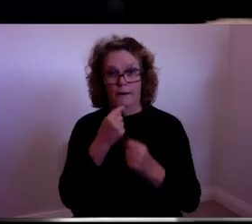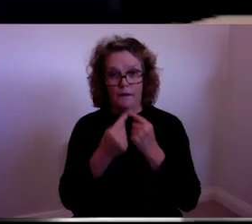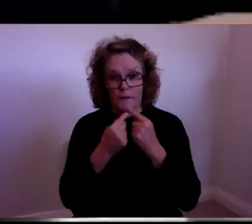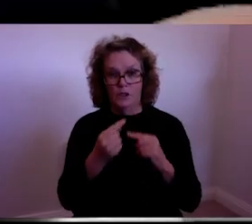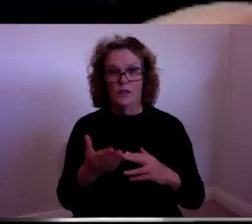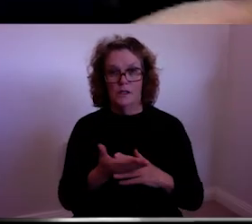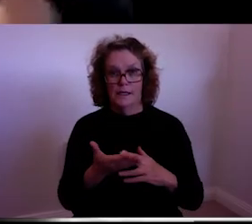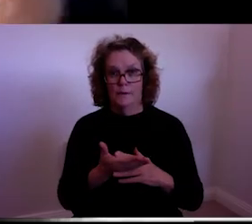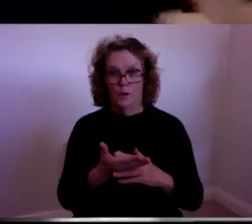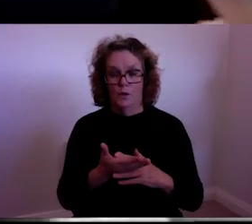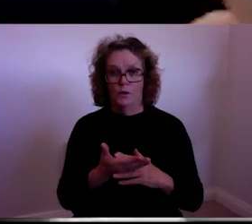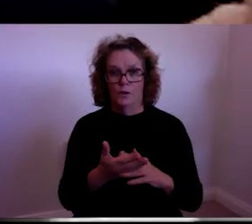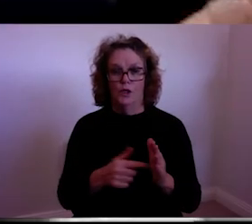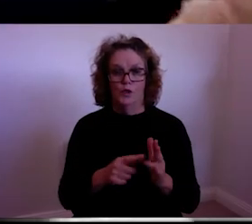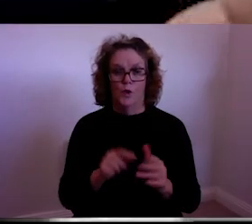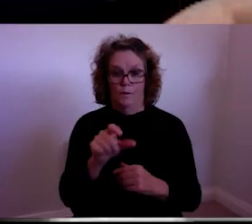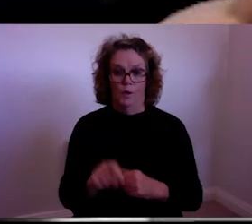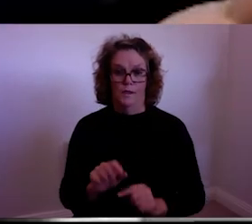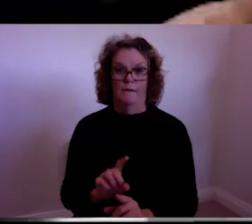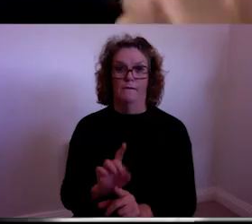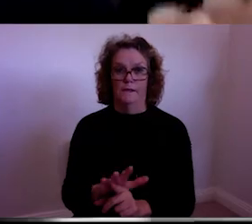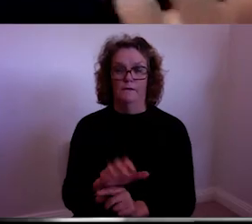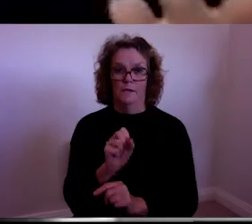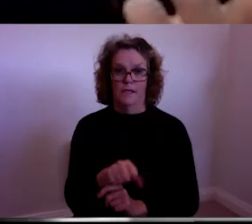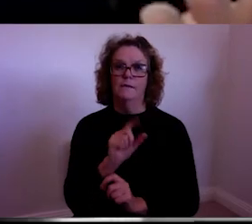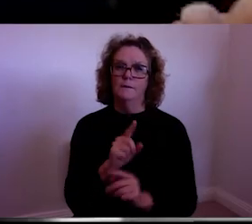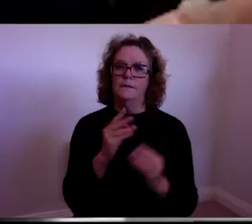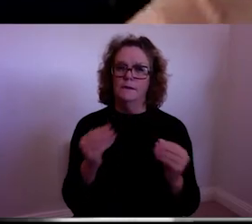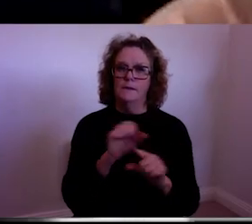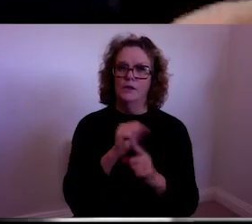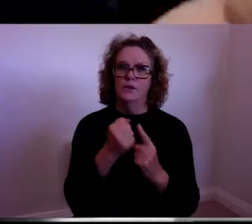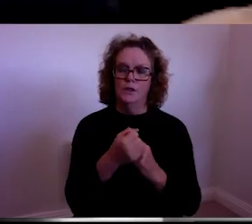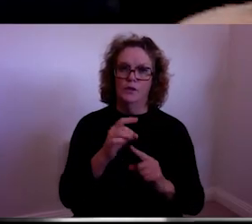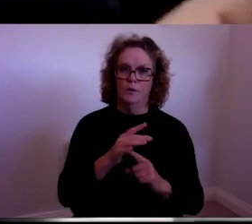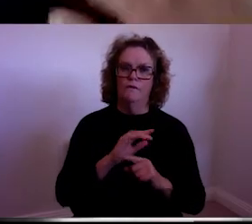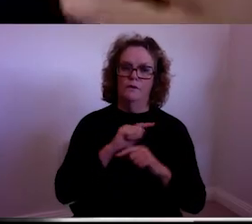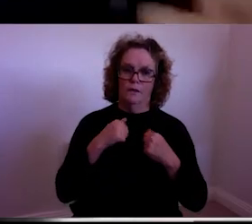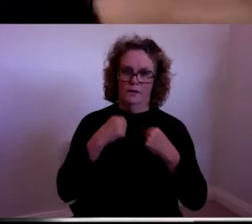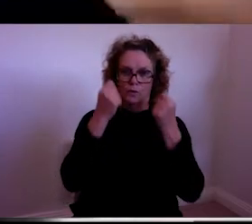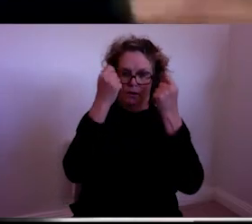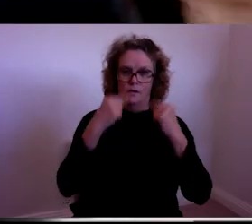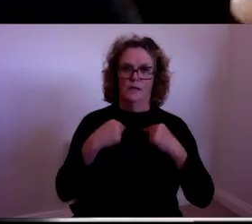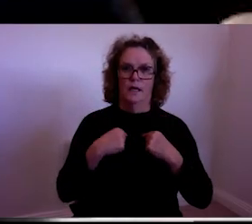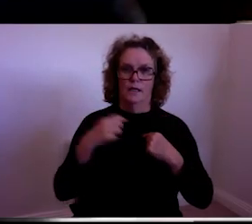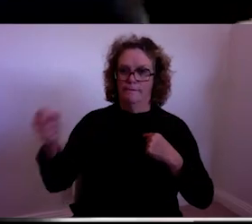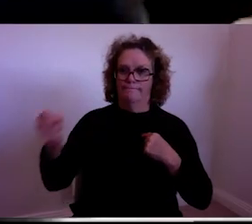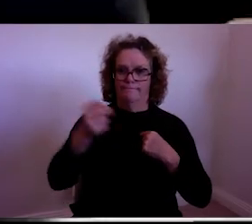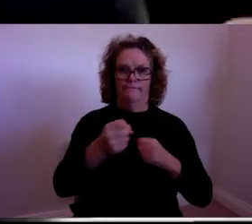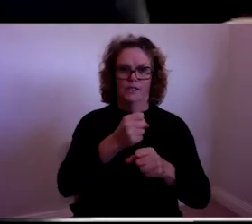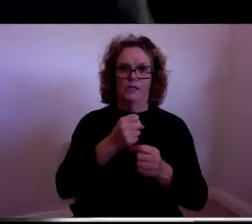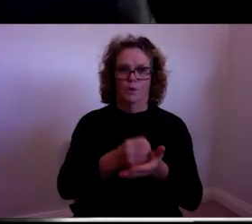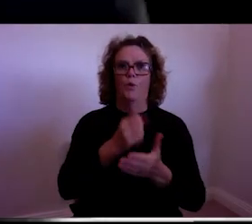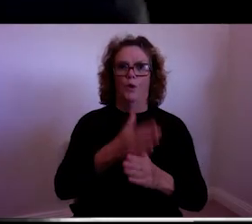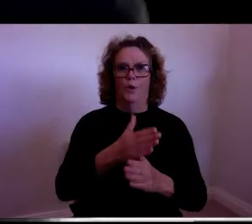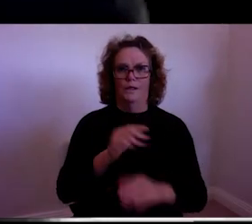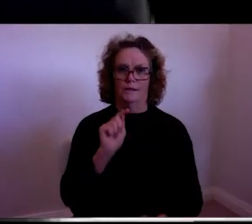with intellectual disability, in some circumstances, we also need to understand how important it is that they have their supporters with them as part of